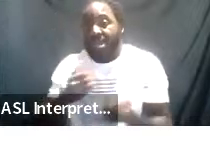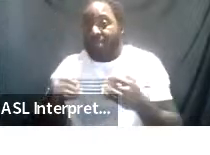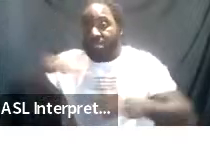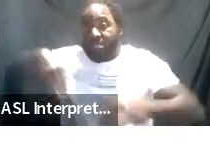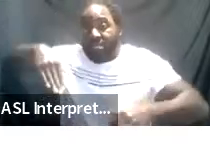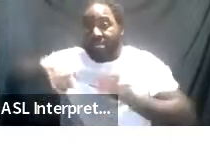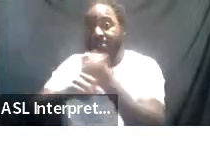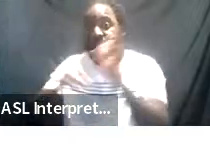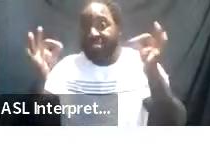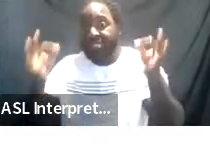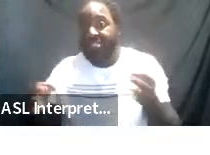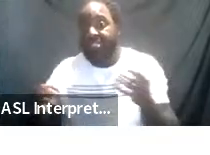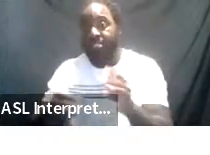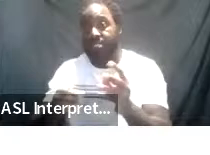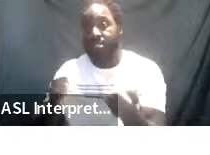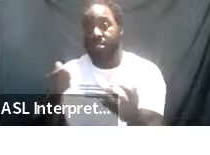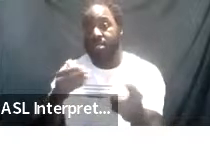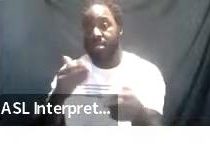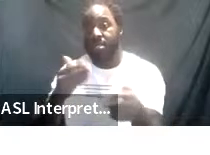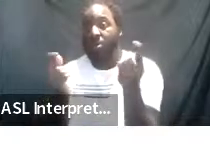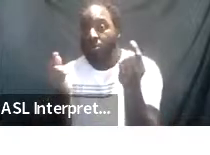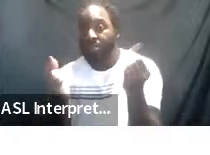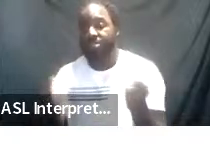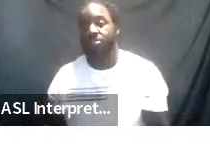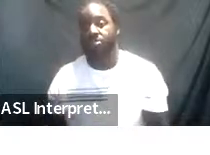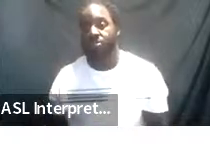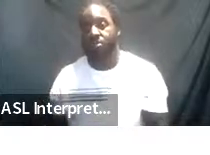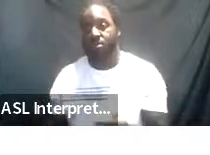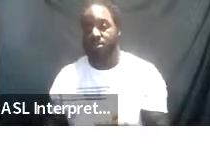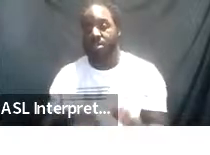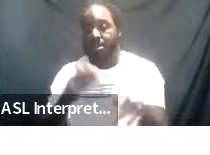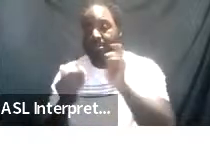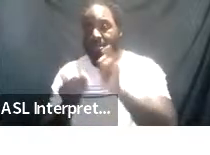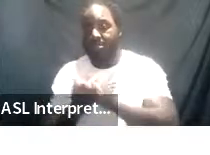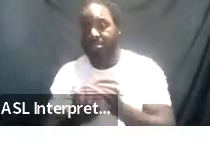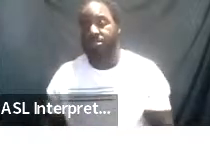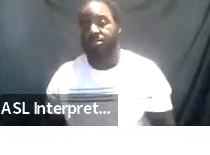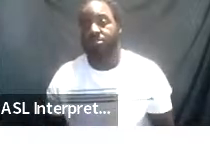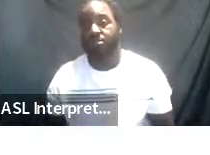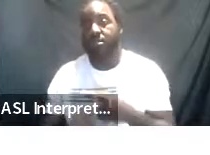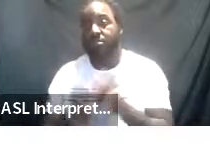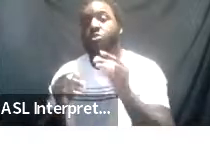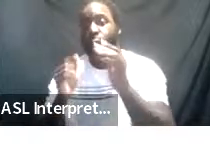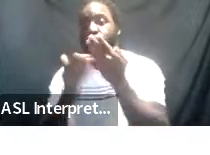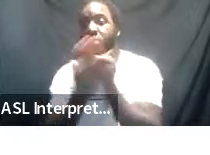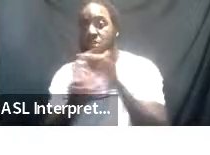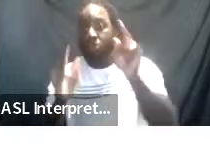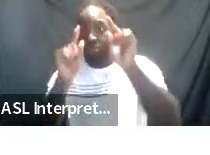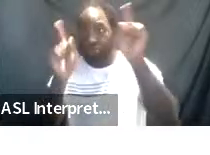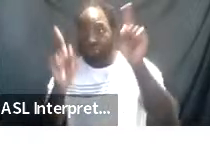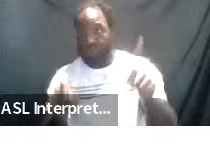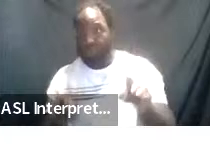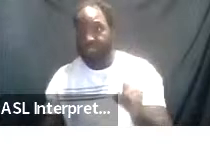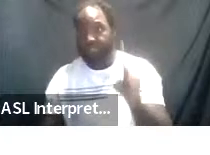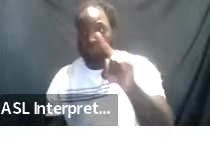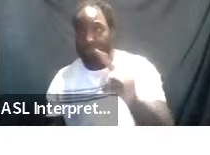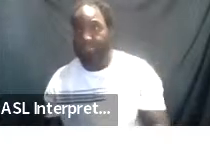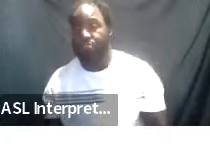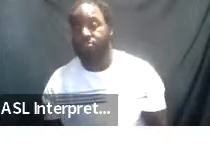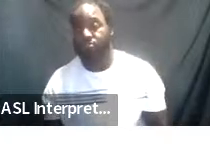about, what, if anything, to do about that. But great question.